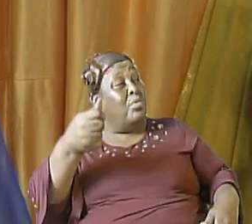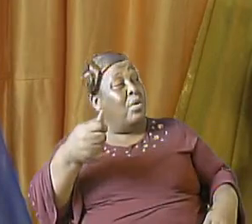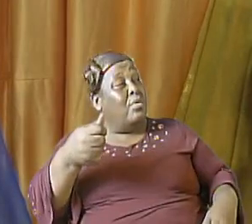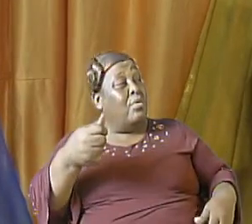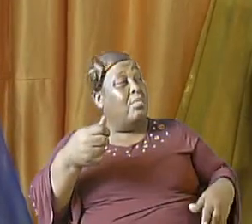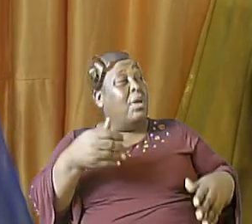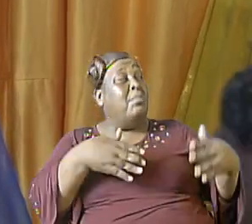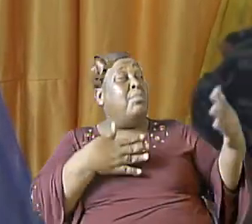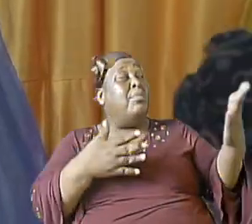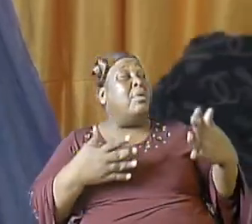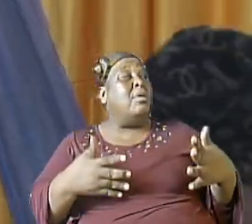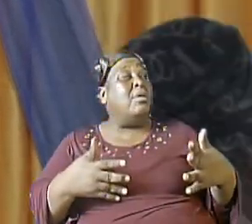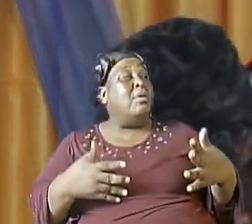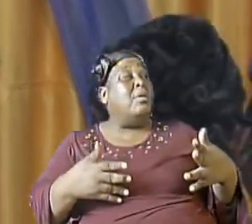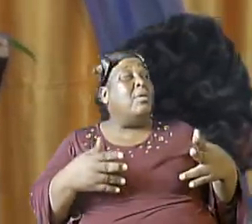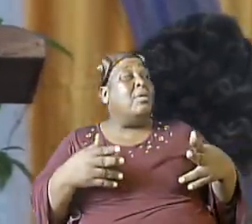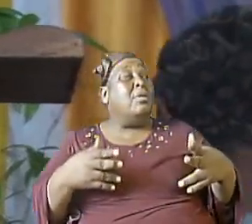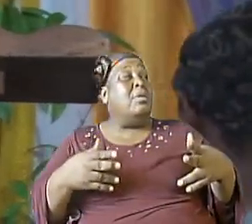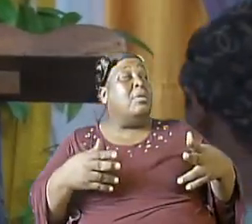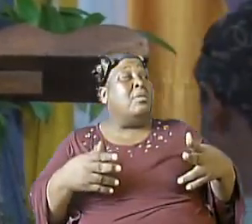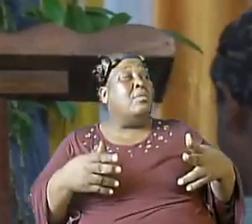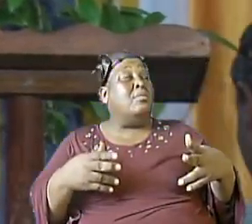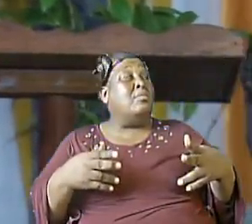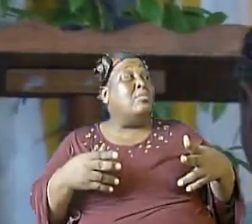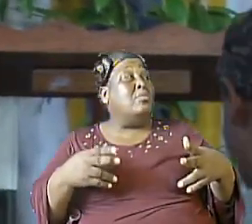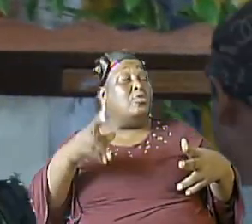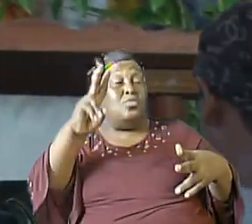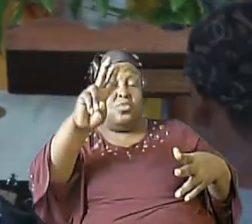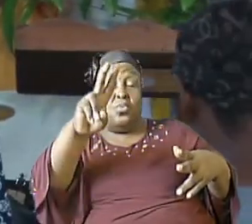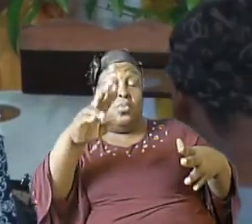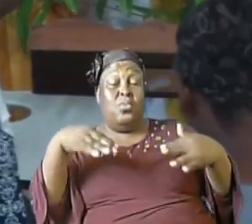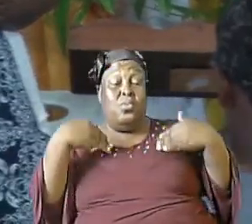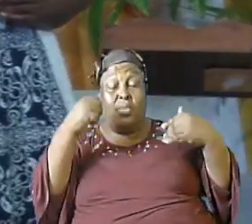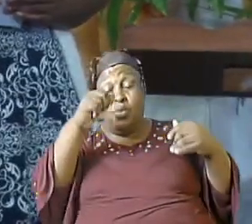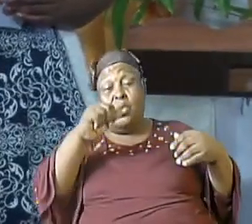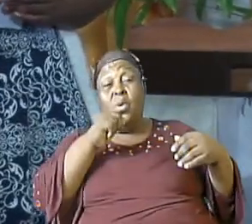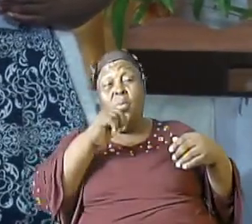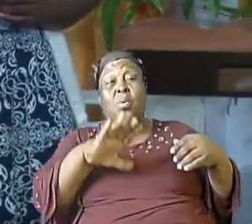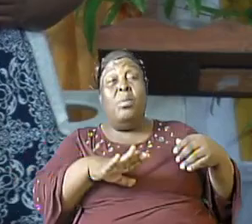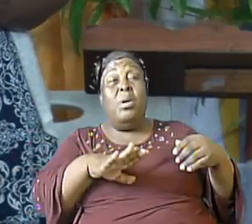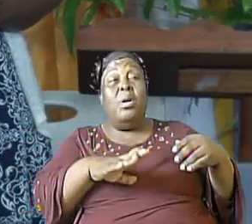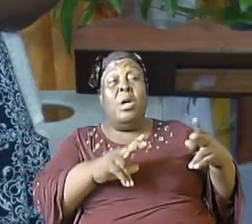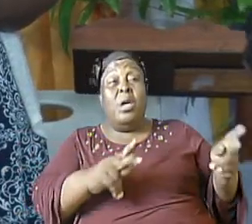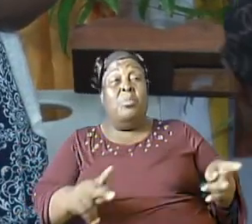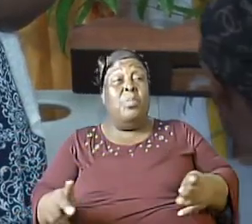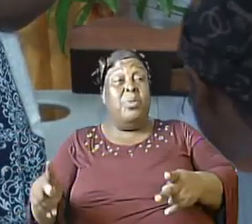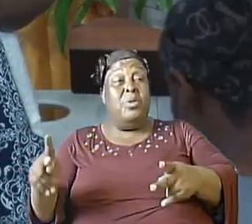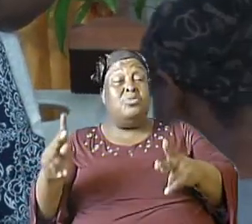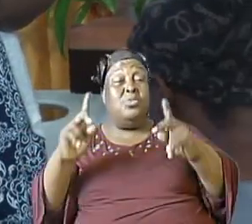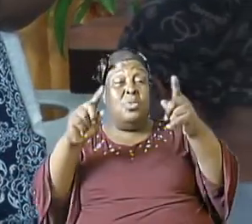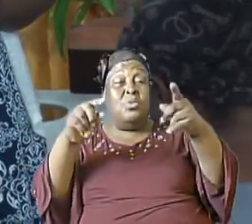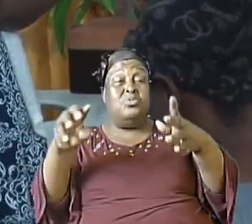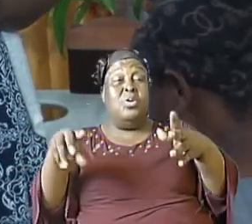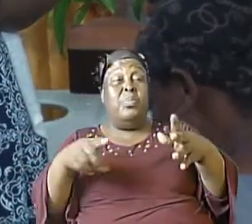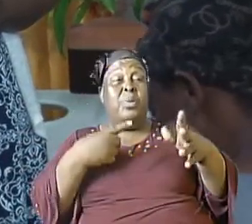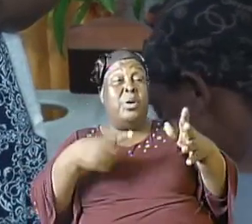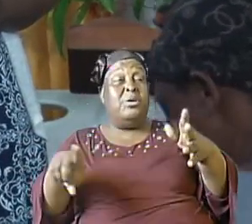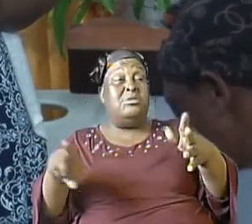might hold. Those two young ladies, they were planning to go to a party that night. And they met their